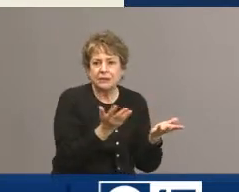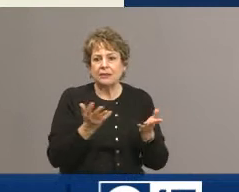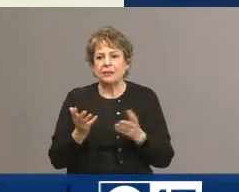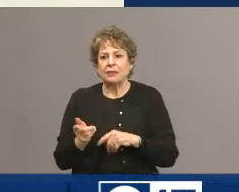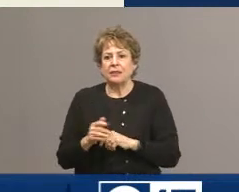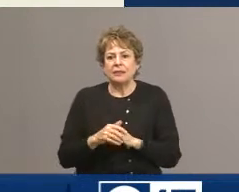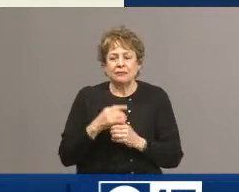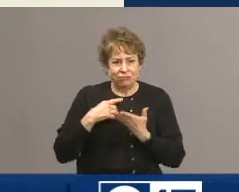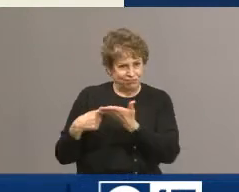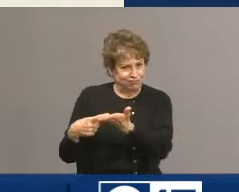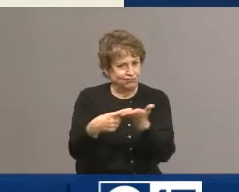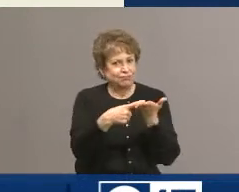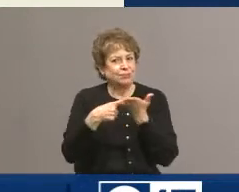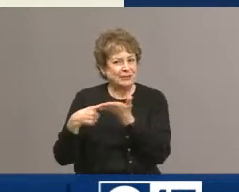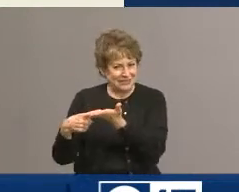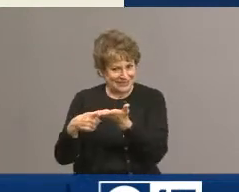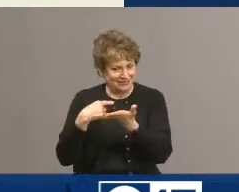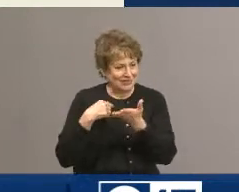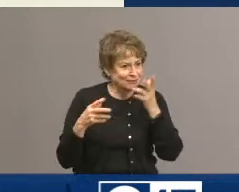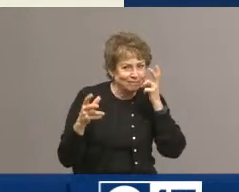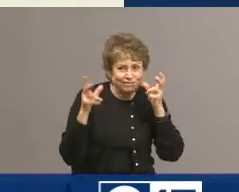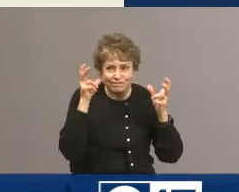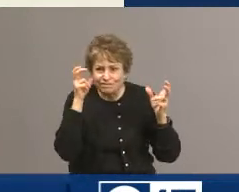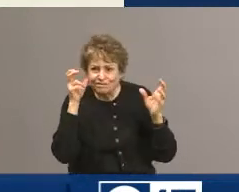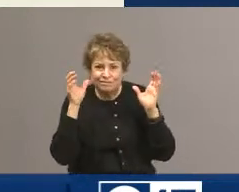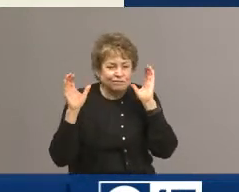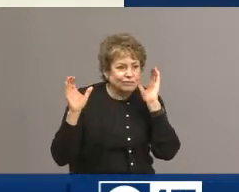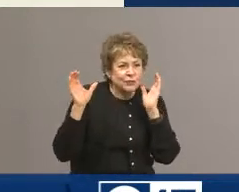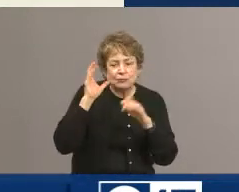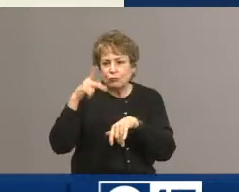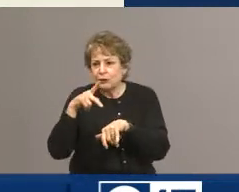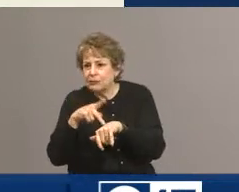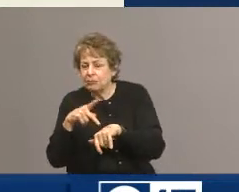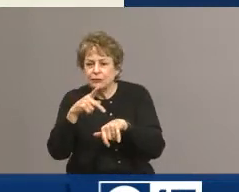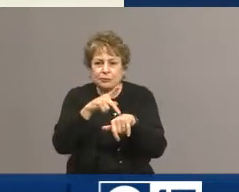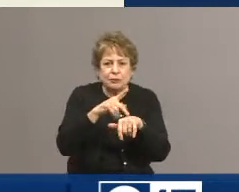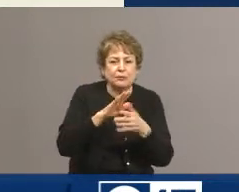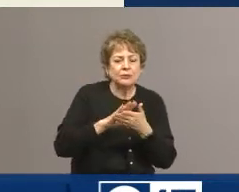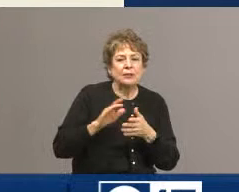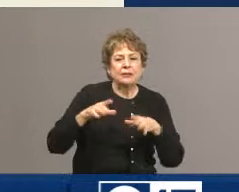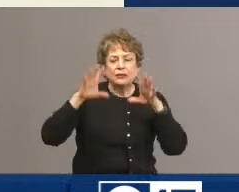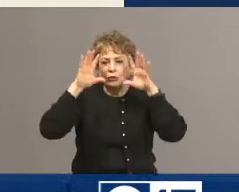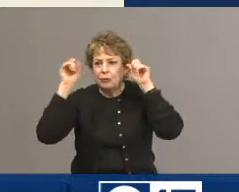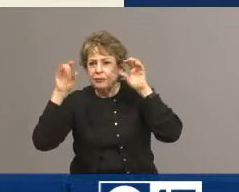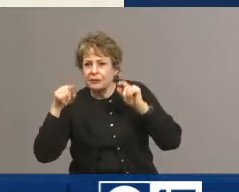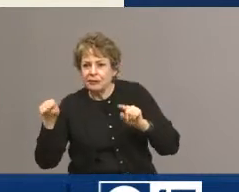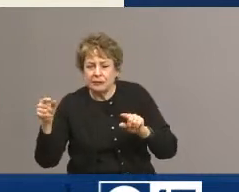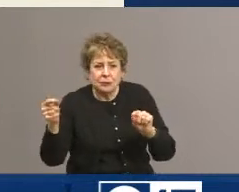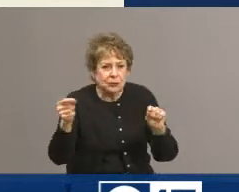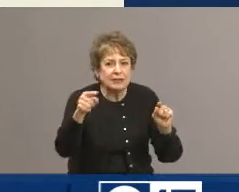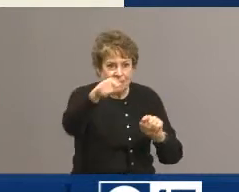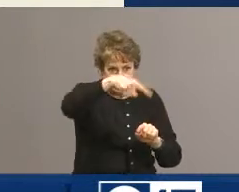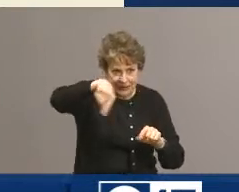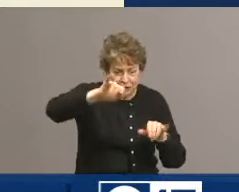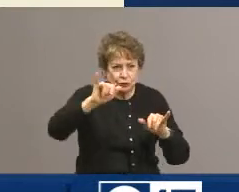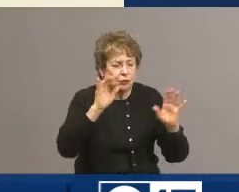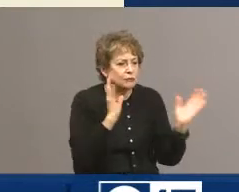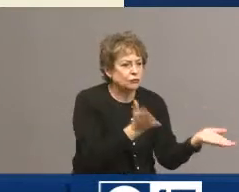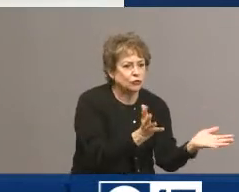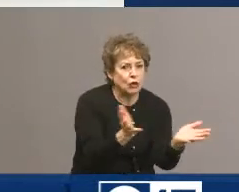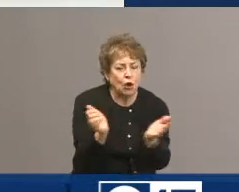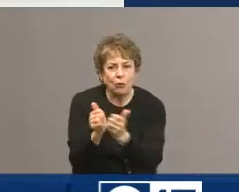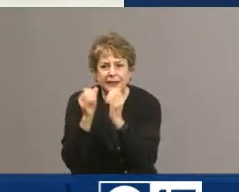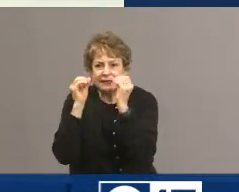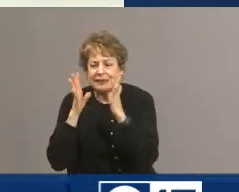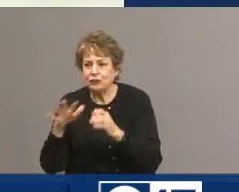the teachers. I think when we released our aspirational reopening plan, it was